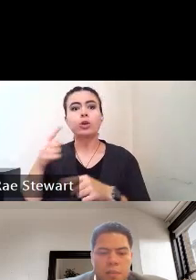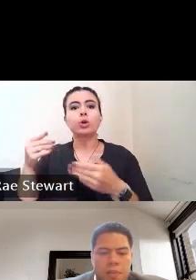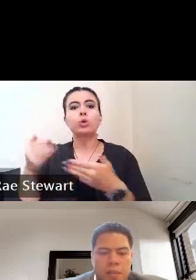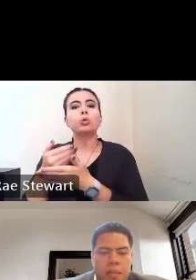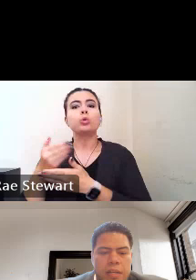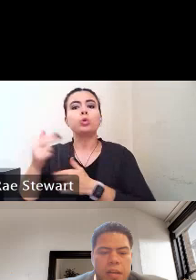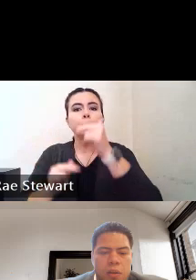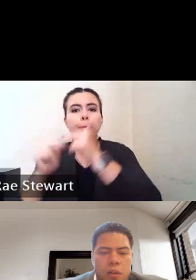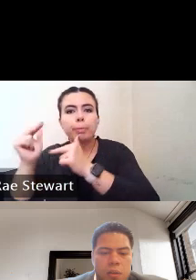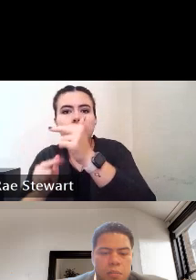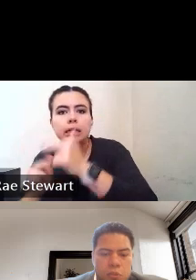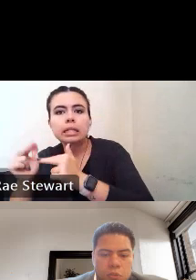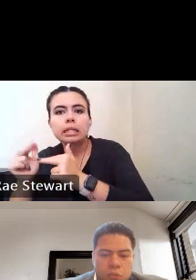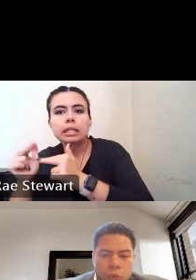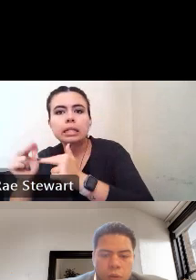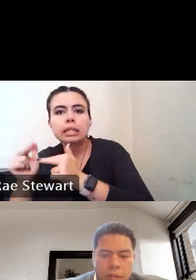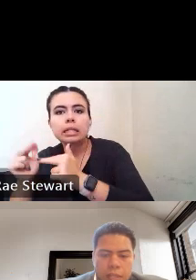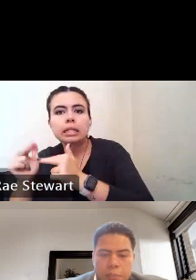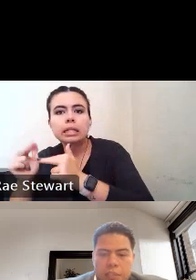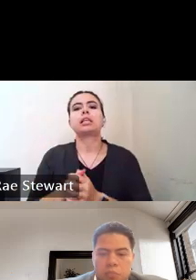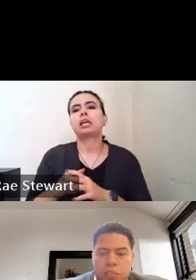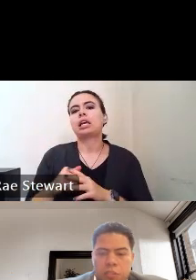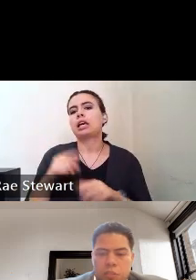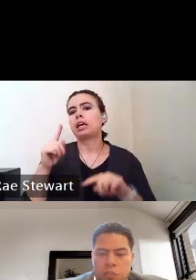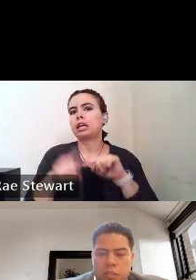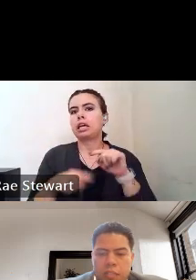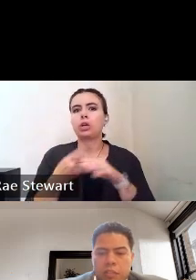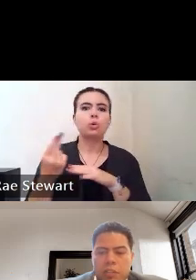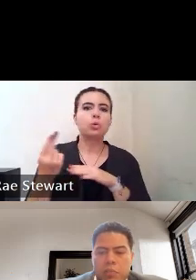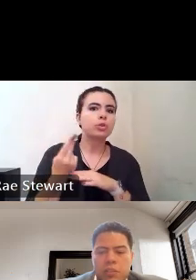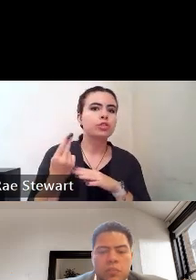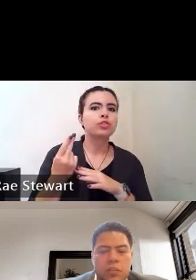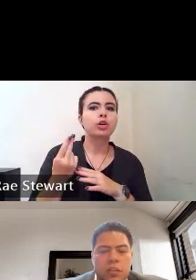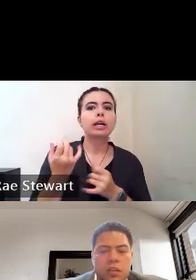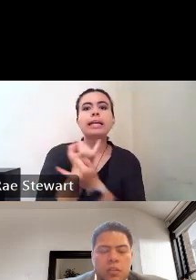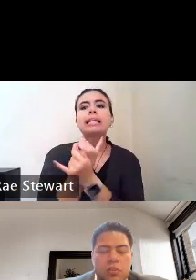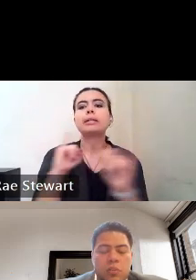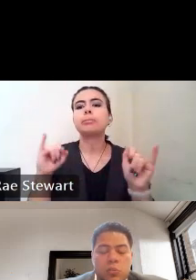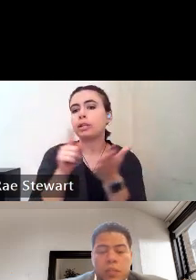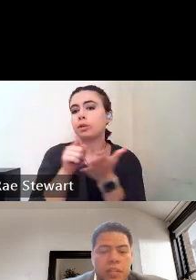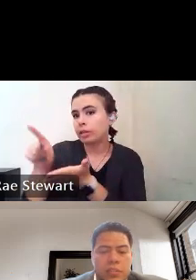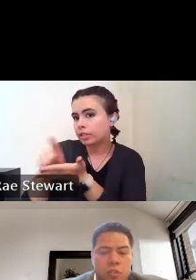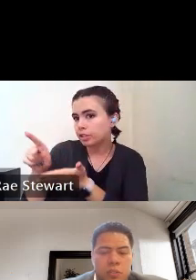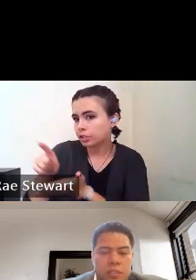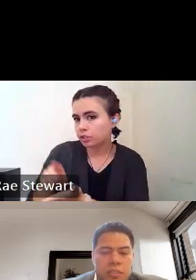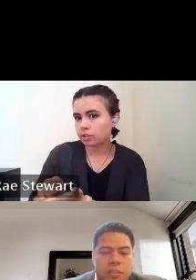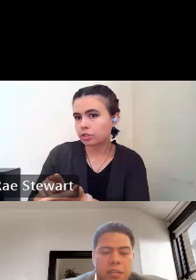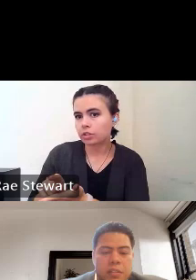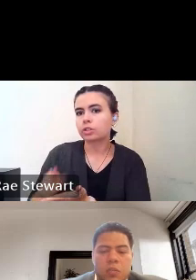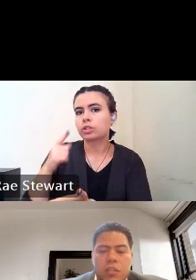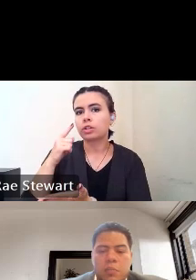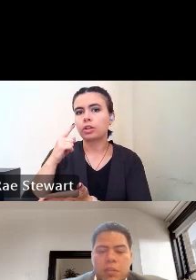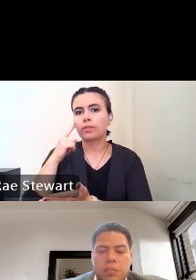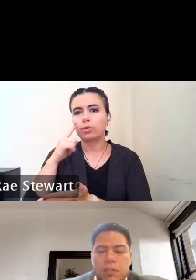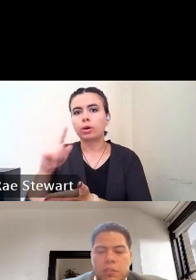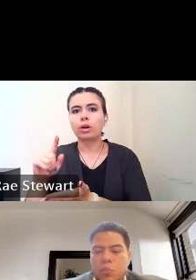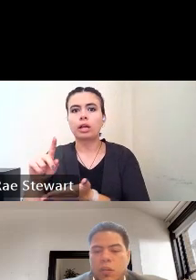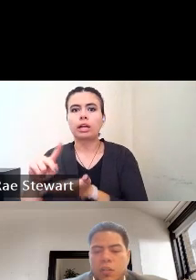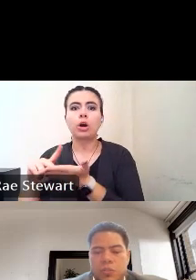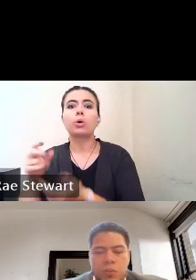build-outs. It cannot be used for independent research and the development of or duplicating services that are already